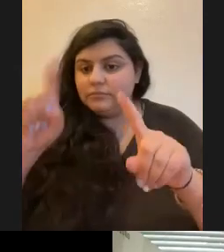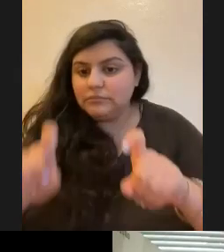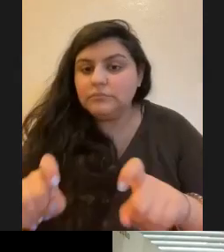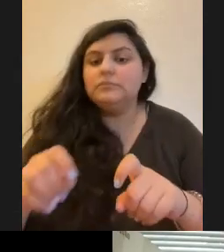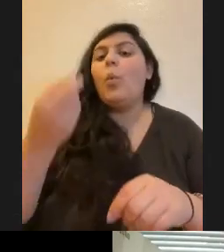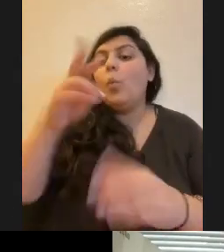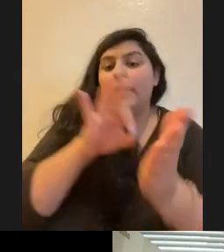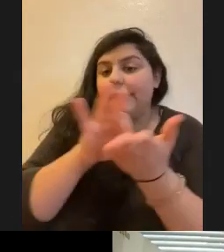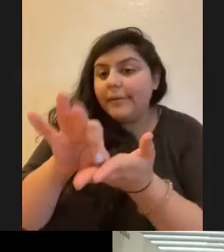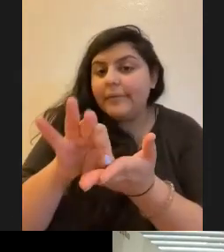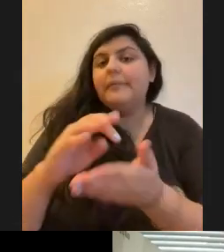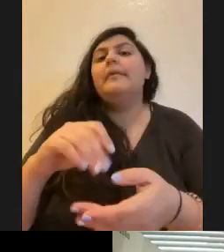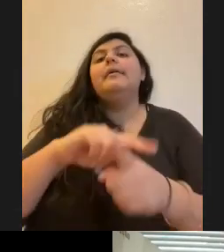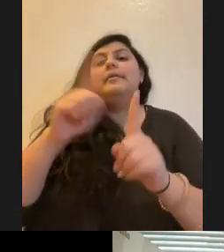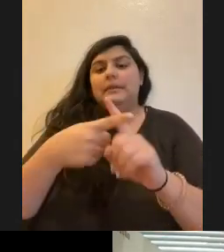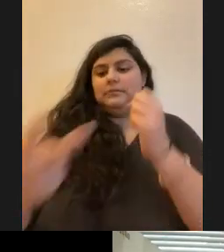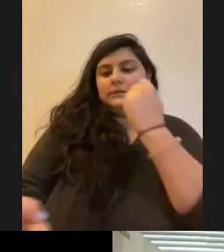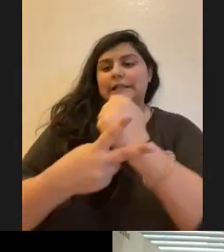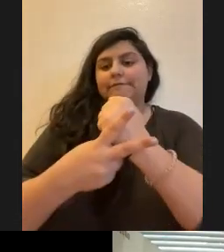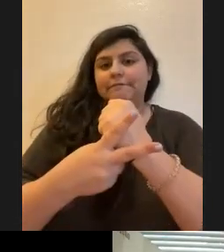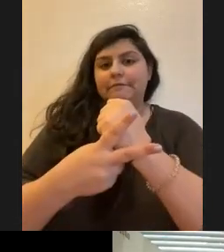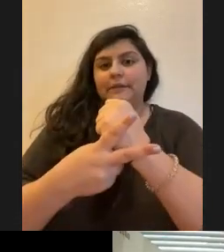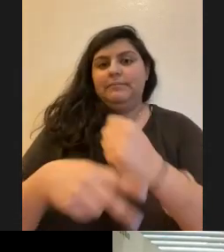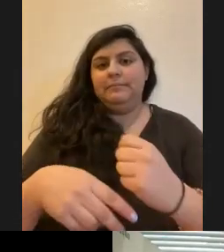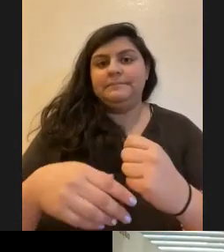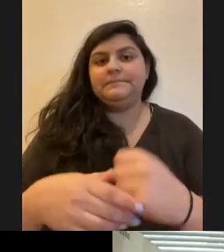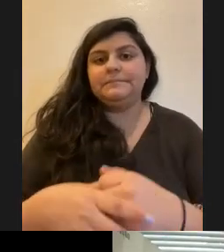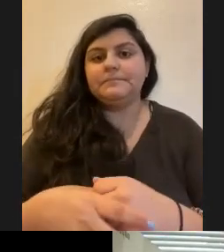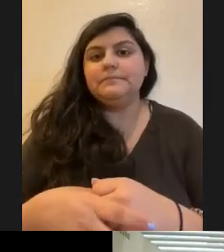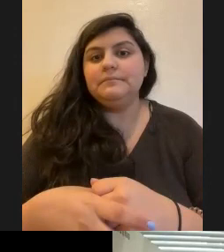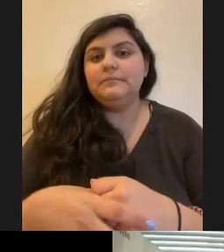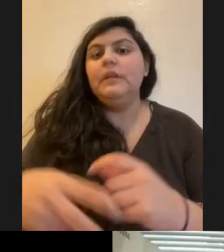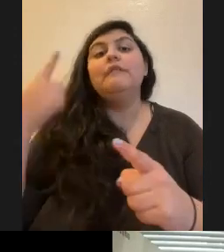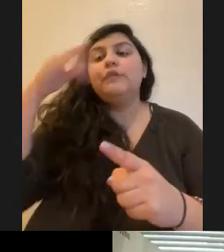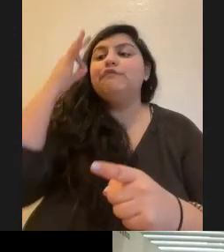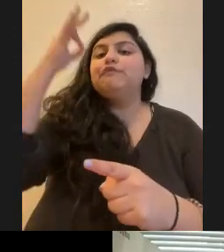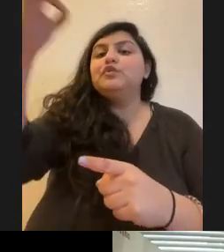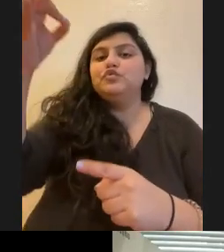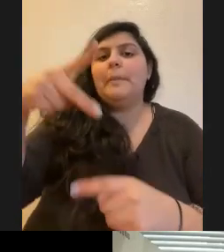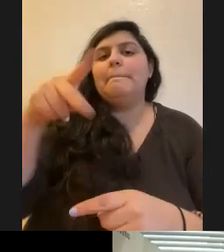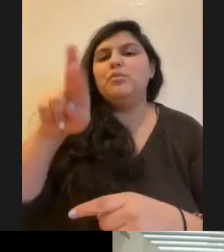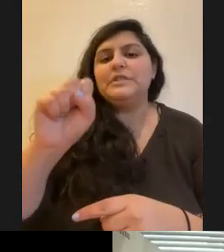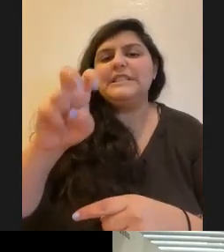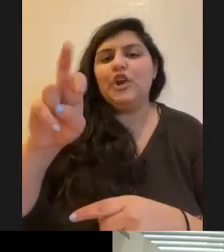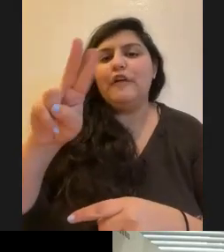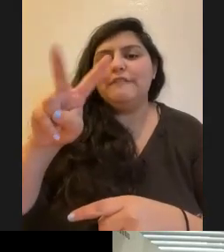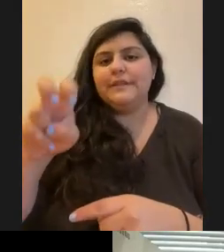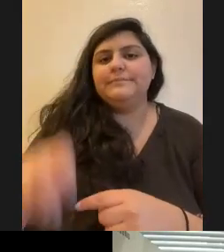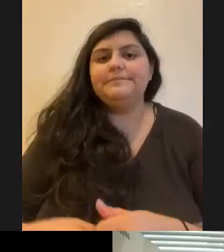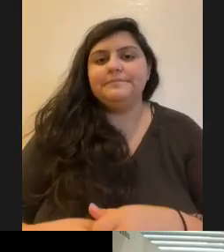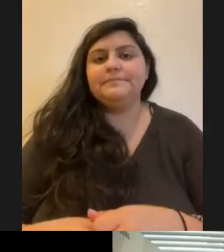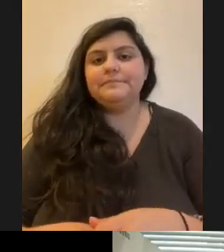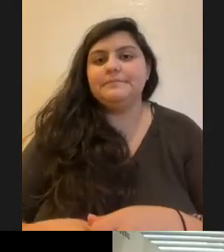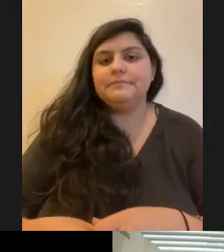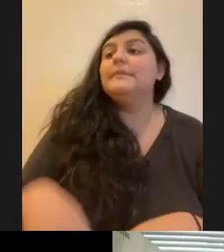them, and then we preserve them so we can see them for future use. Very cool. Rhodes Intermediate 5th